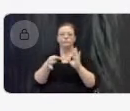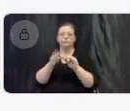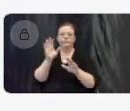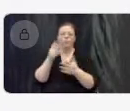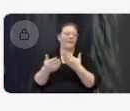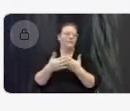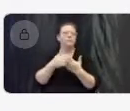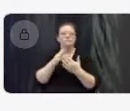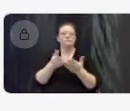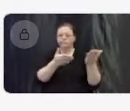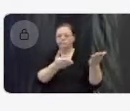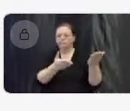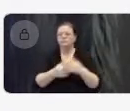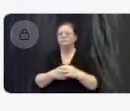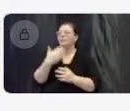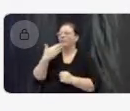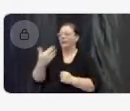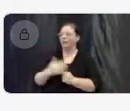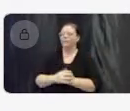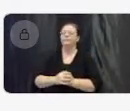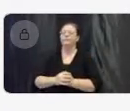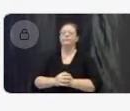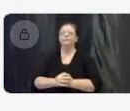yours. Thank you, sir.